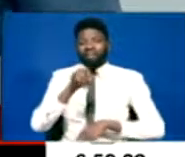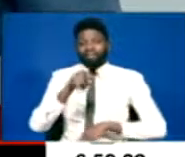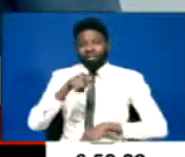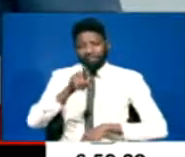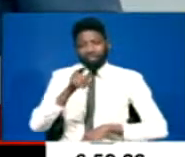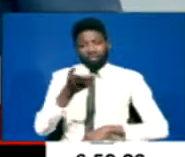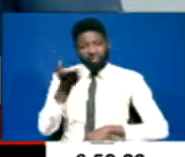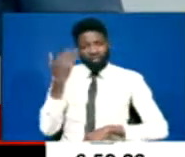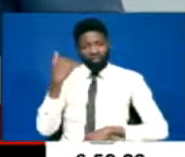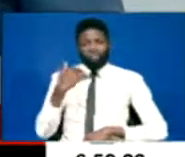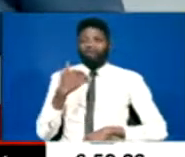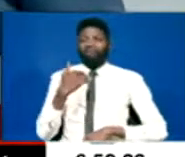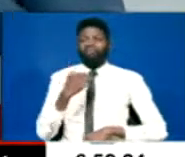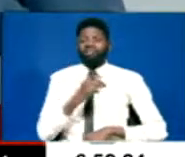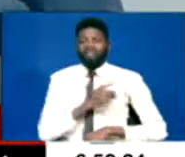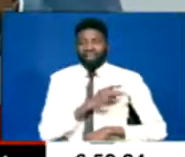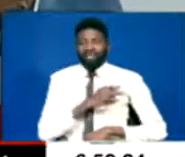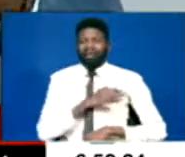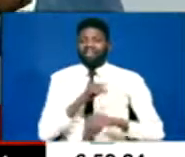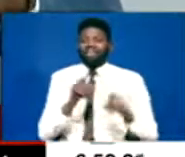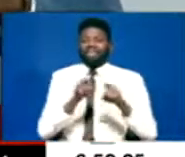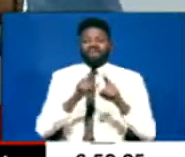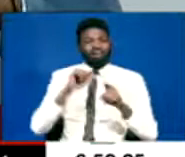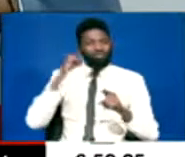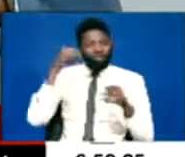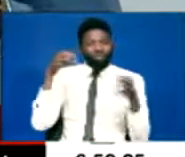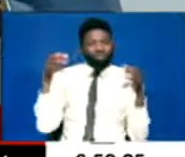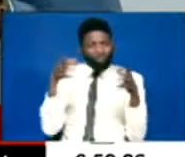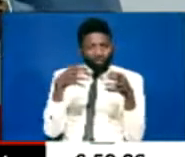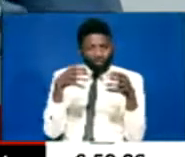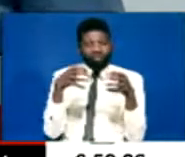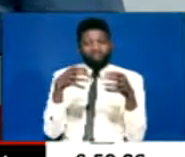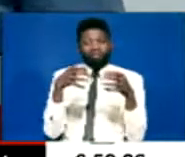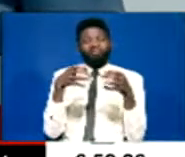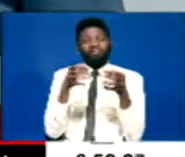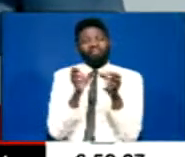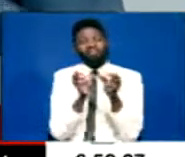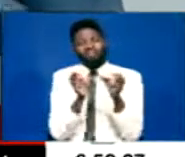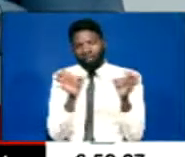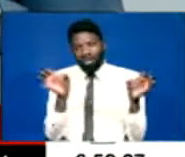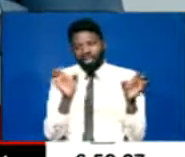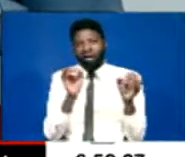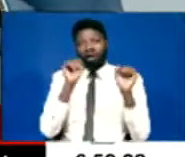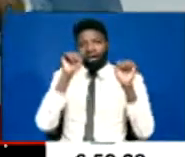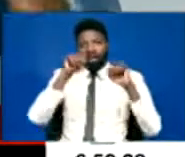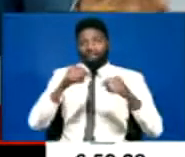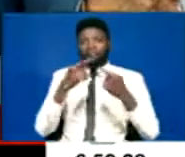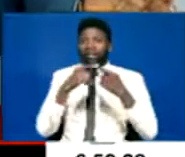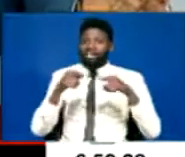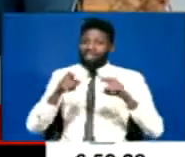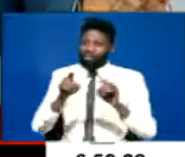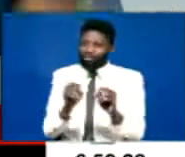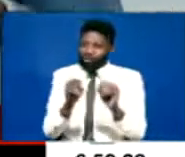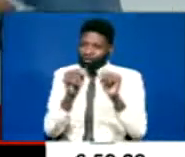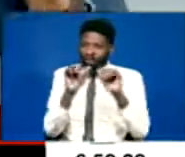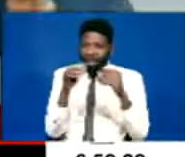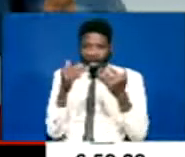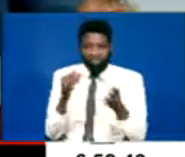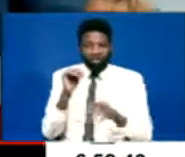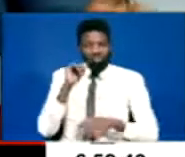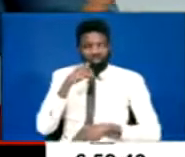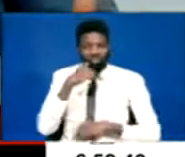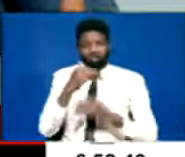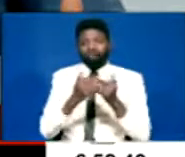with only a few days to go. How they have managed to arrest that situation is quite interesting, because since then, we've not